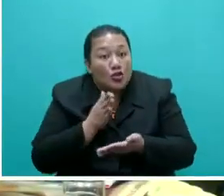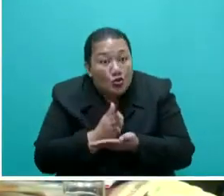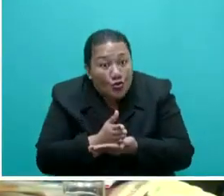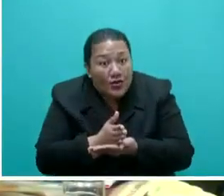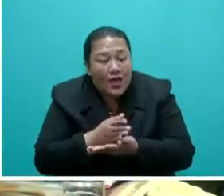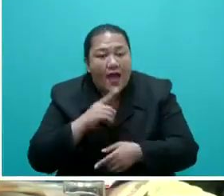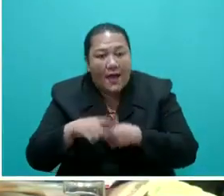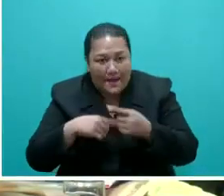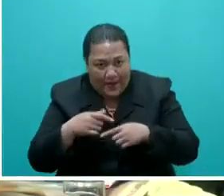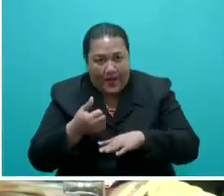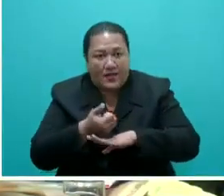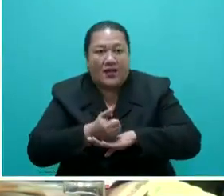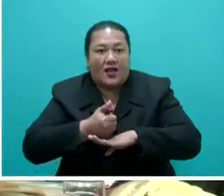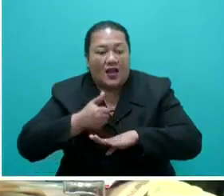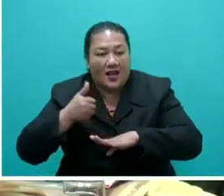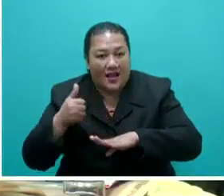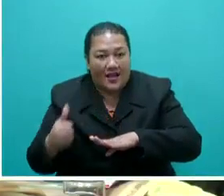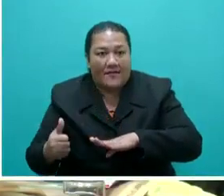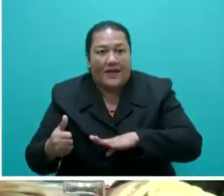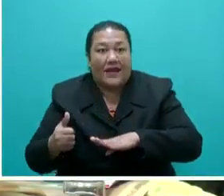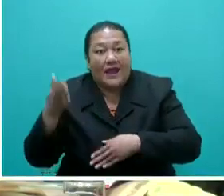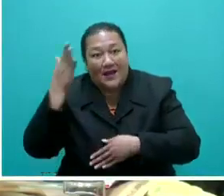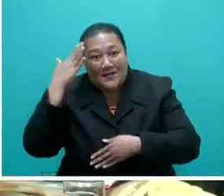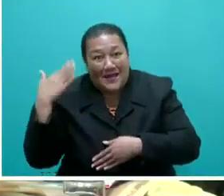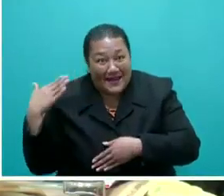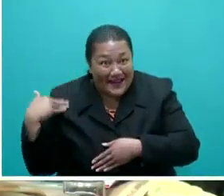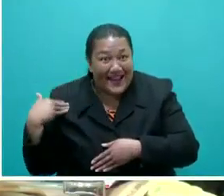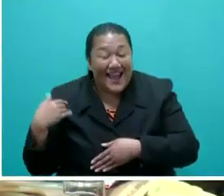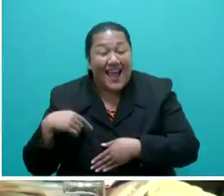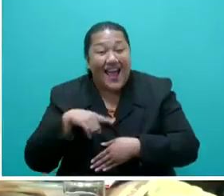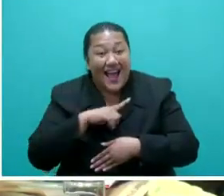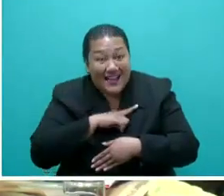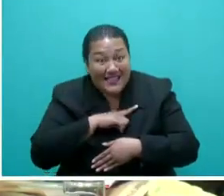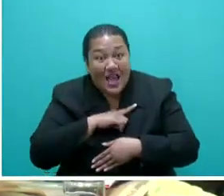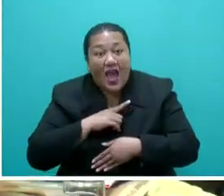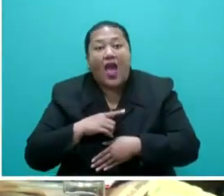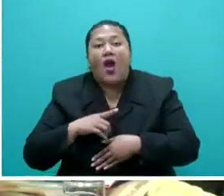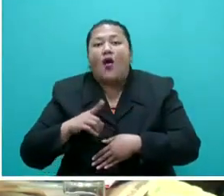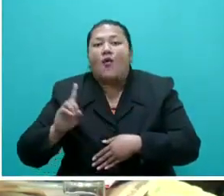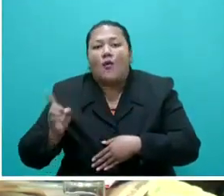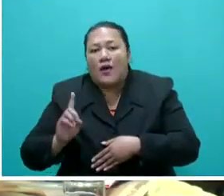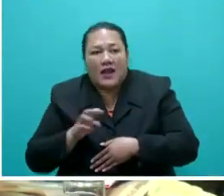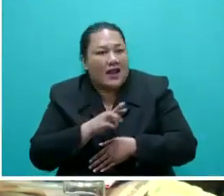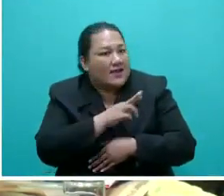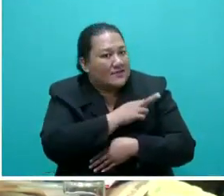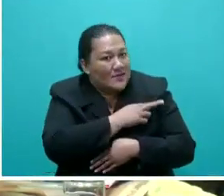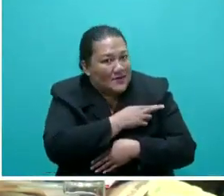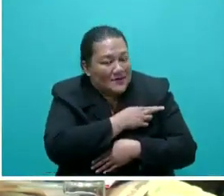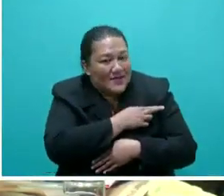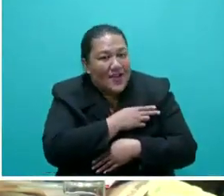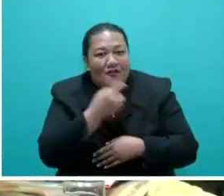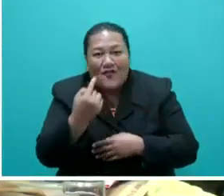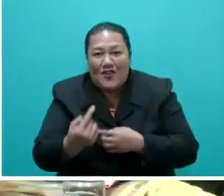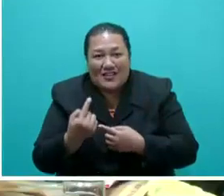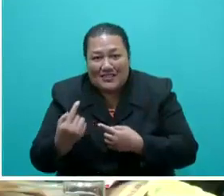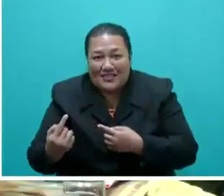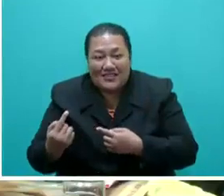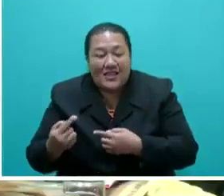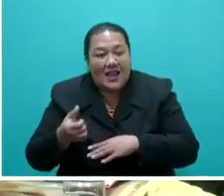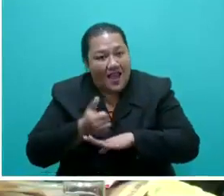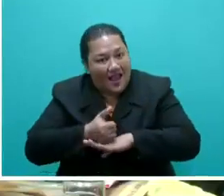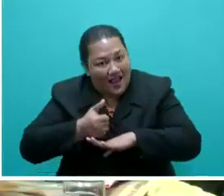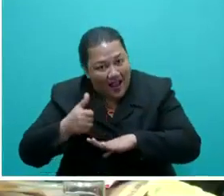House, reminding us about the sanctity of the position that we hold and the responsibility that comes with that